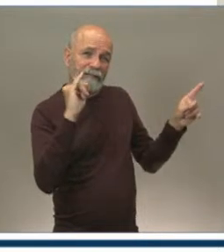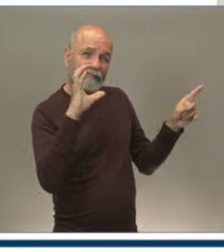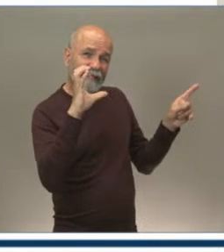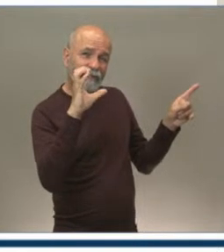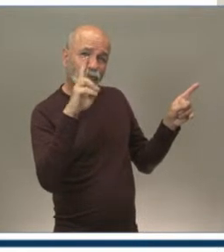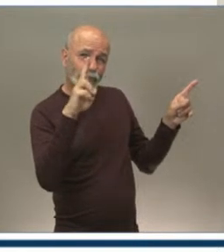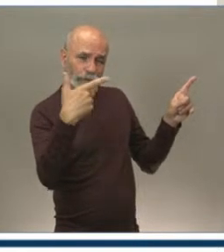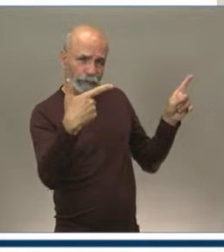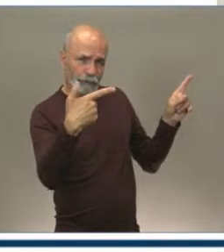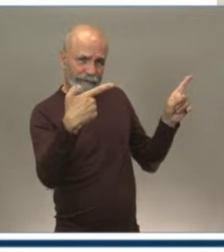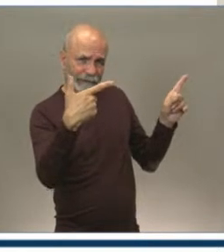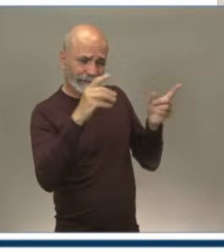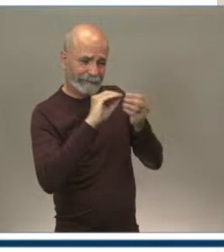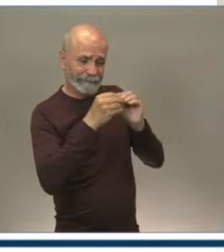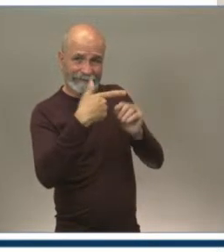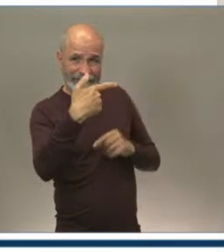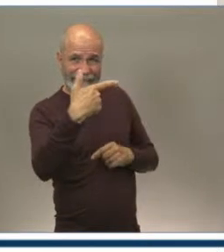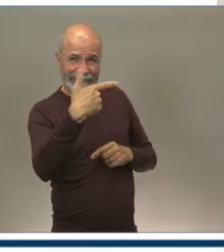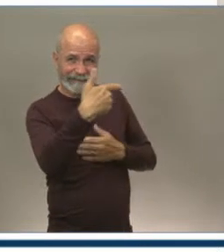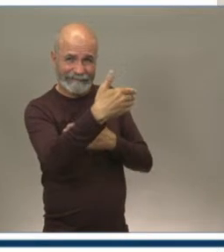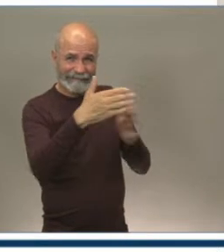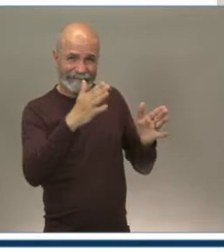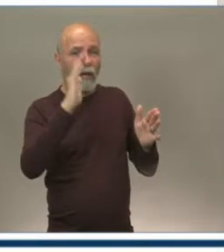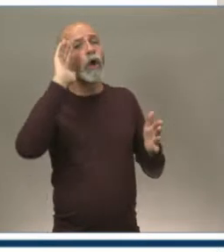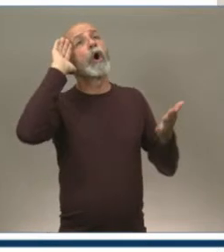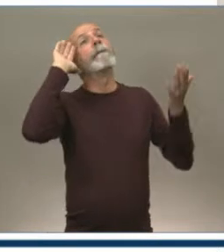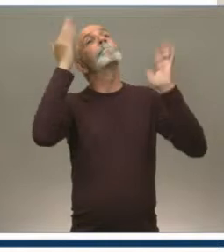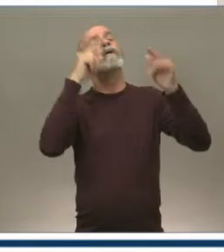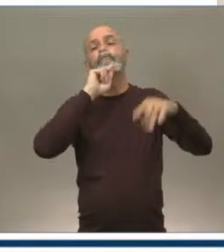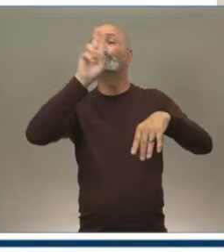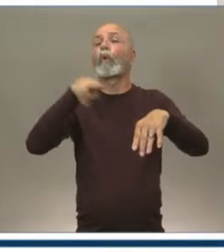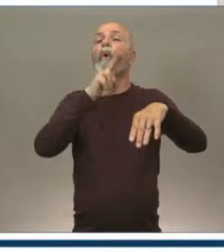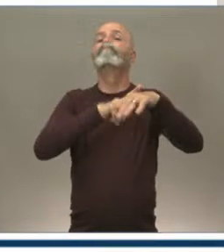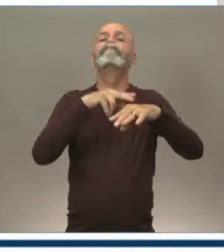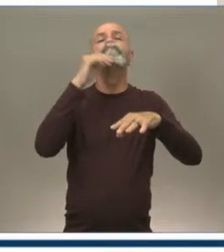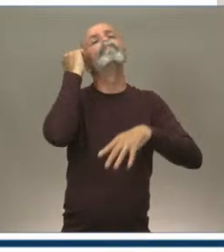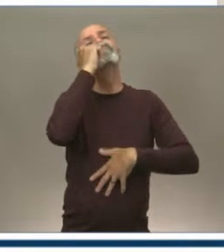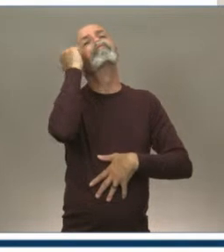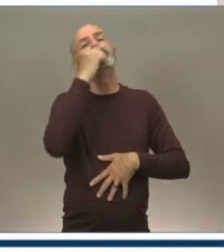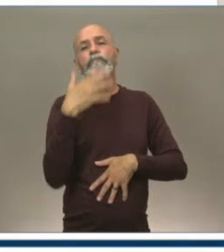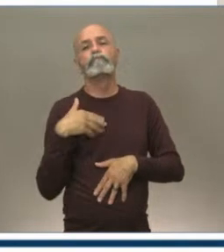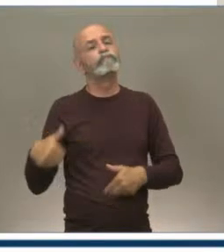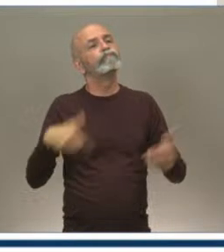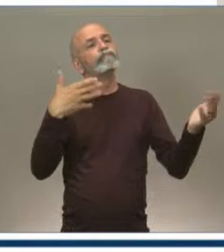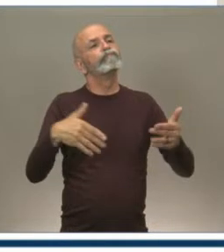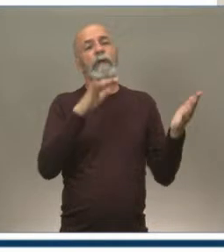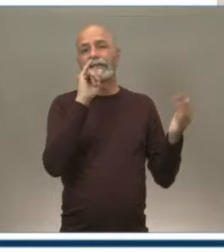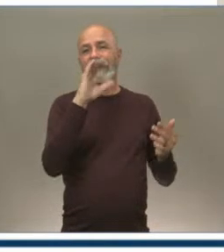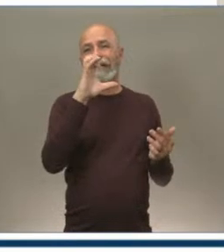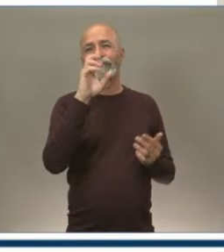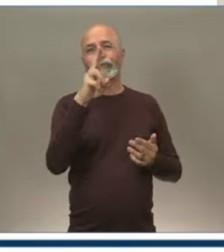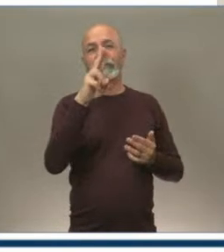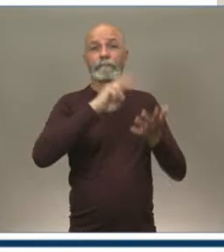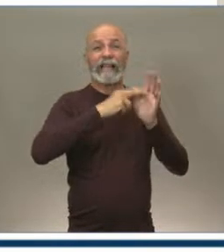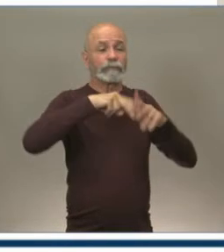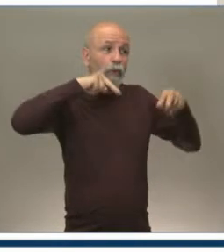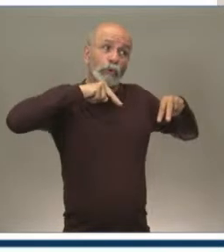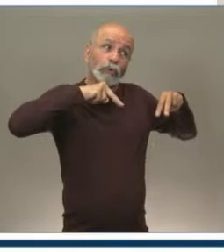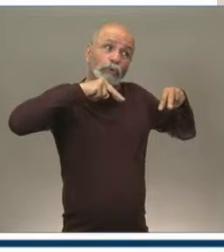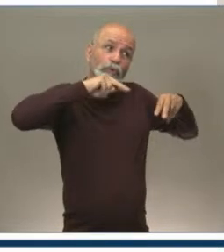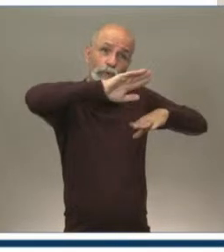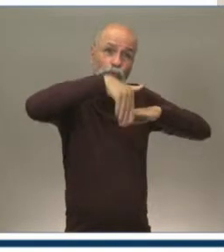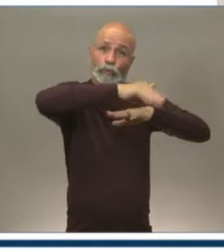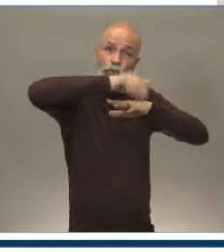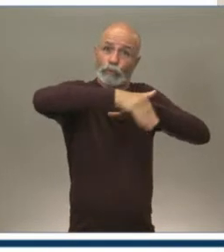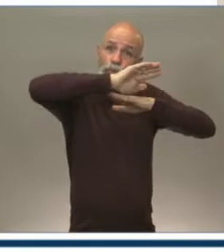time? And what is it specifically about these patients that the care they need or the care they need that makes them a